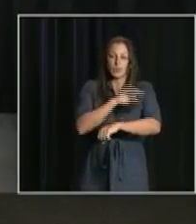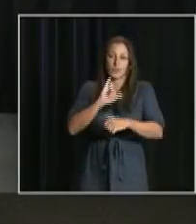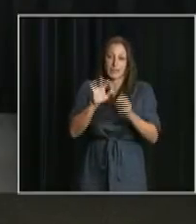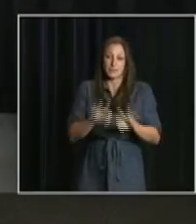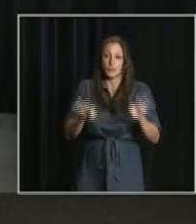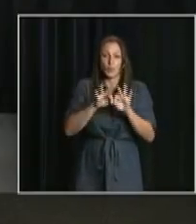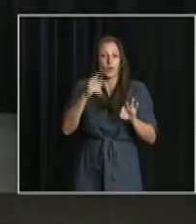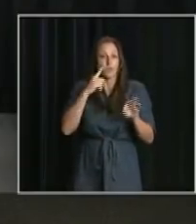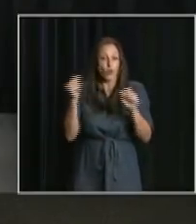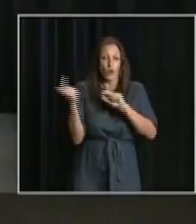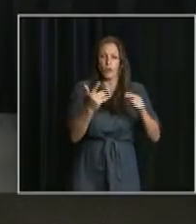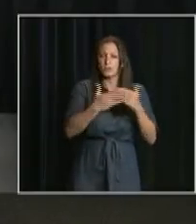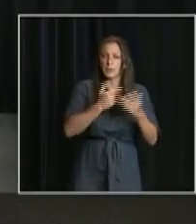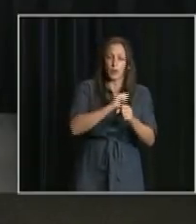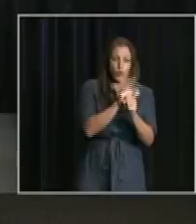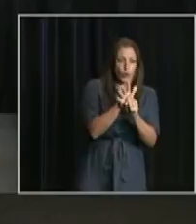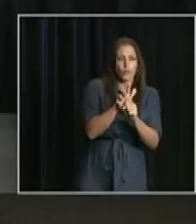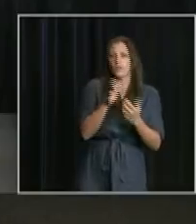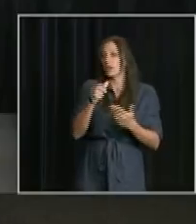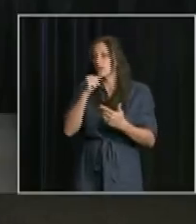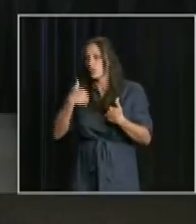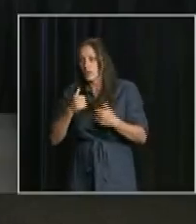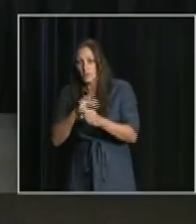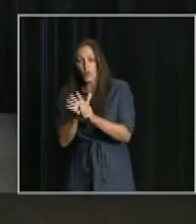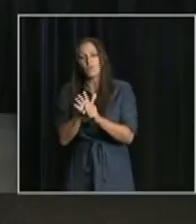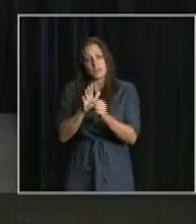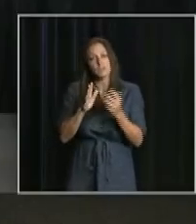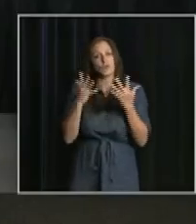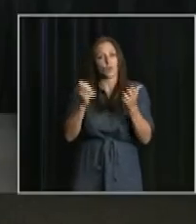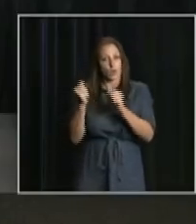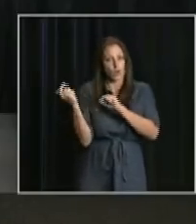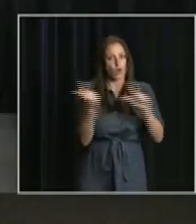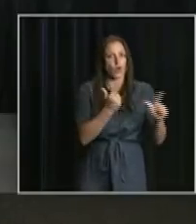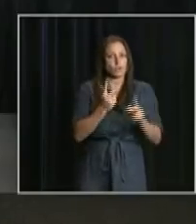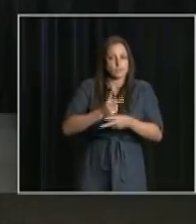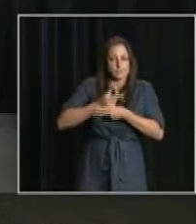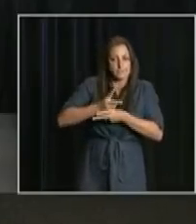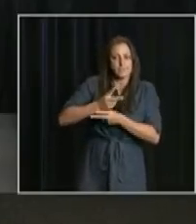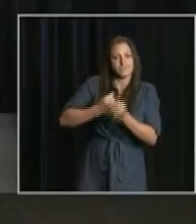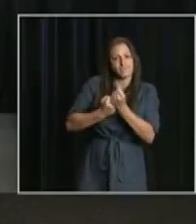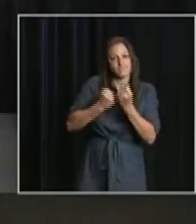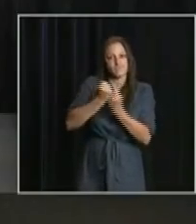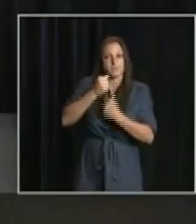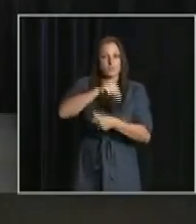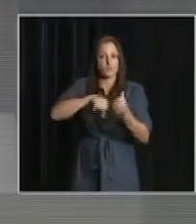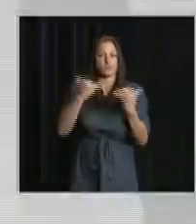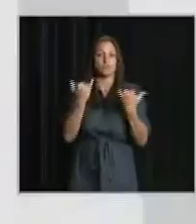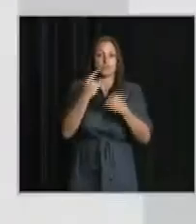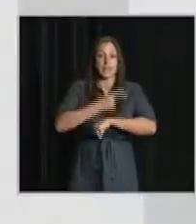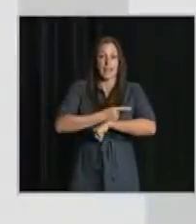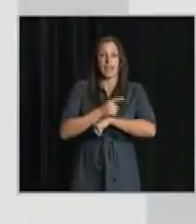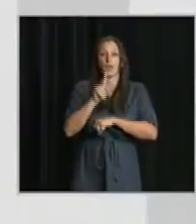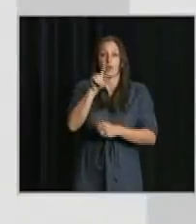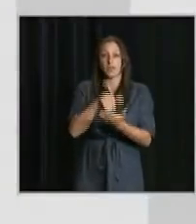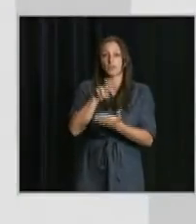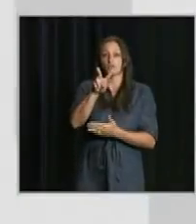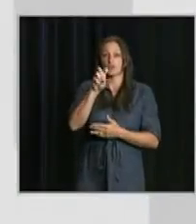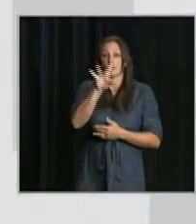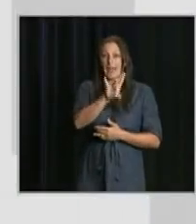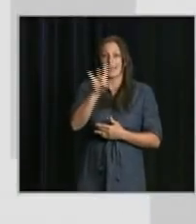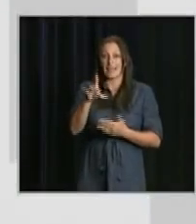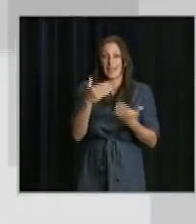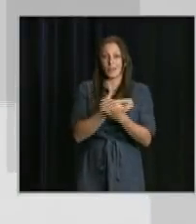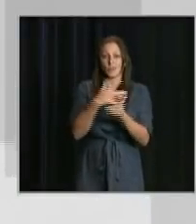So let's keep continuing to do our part. Today, we are reporting 1,288 new cases of